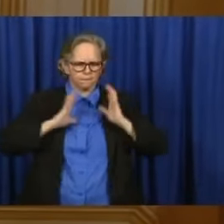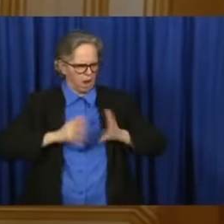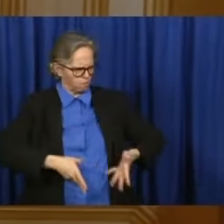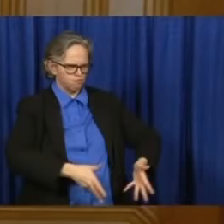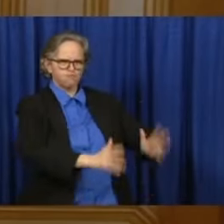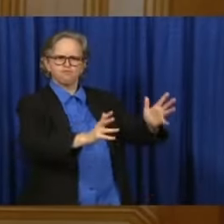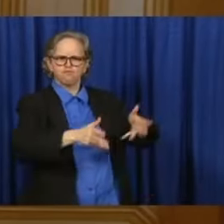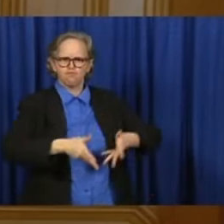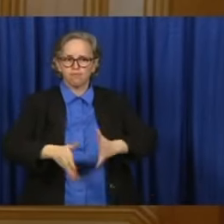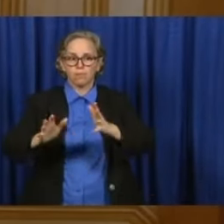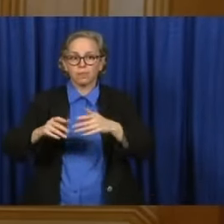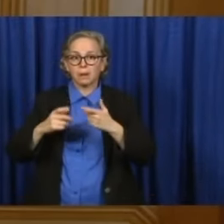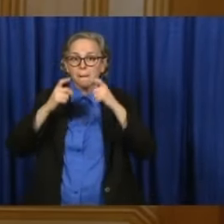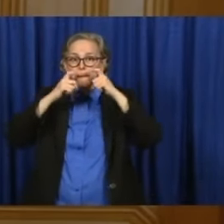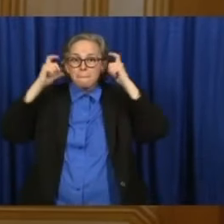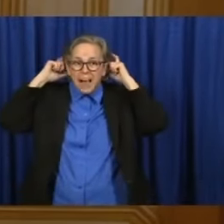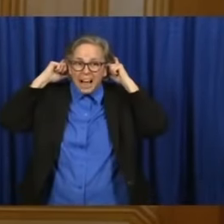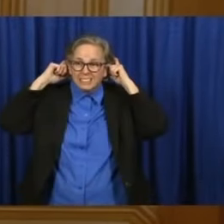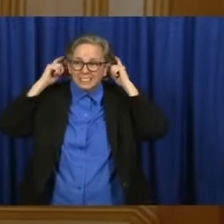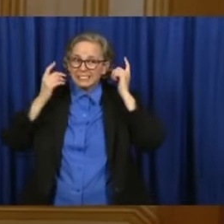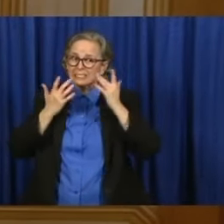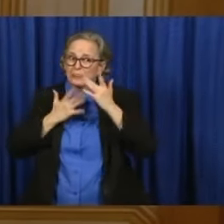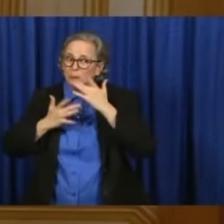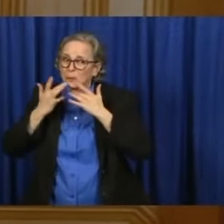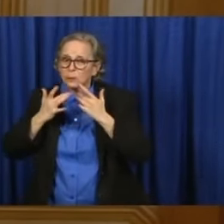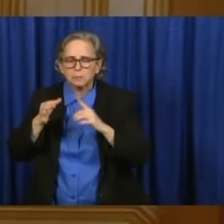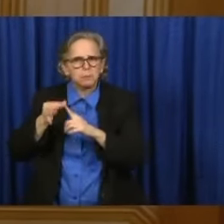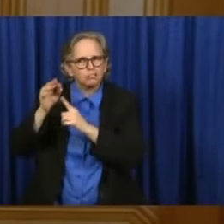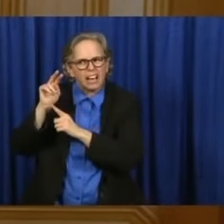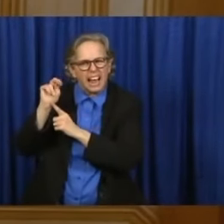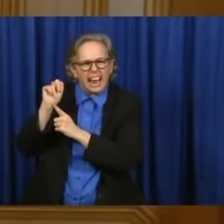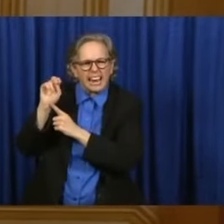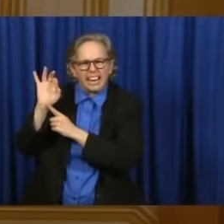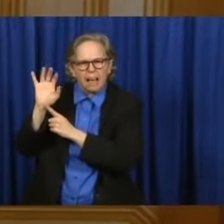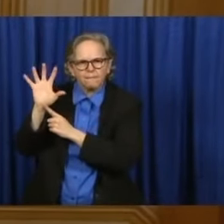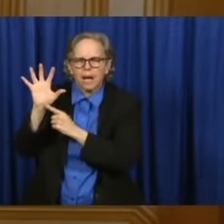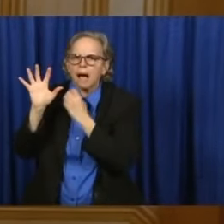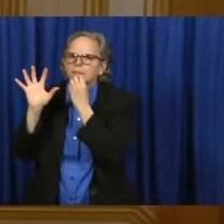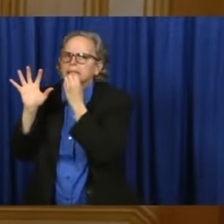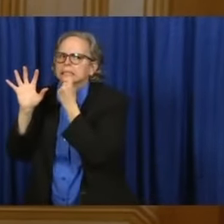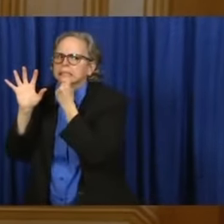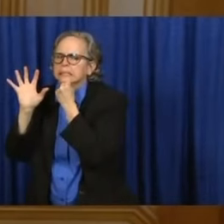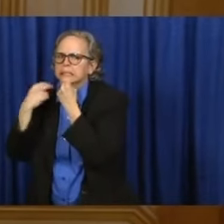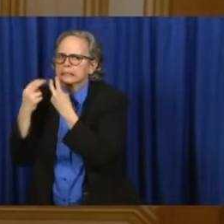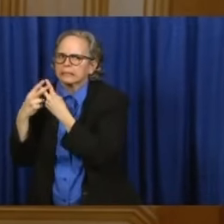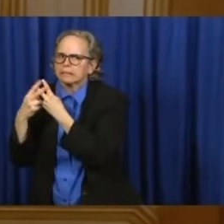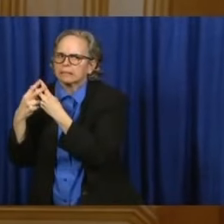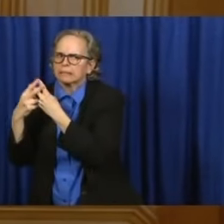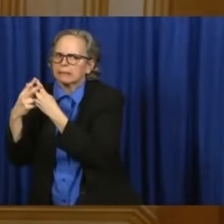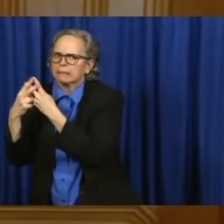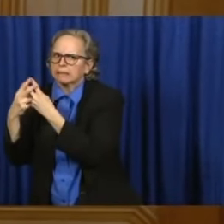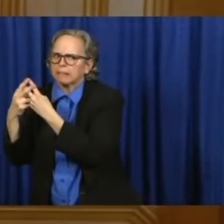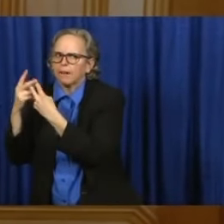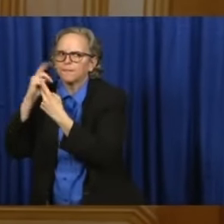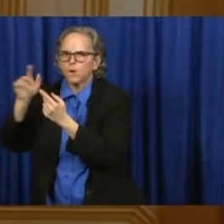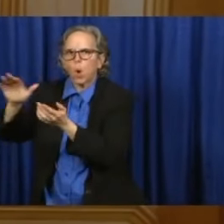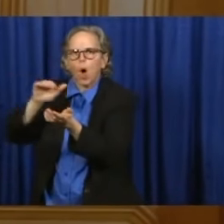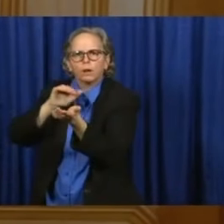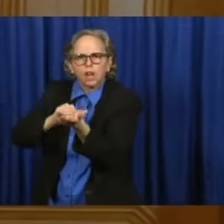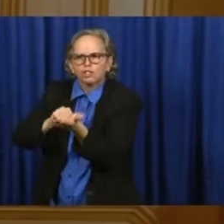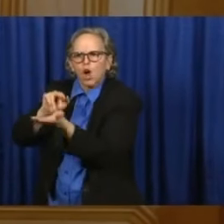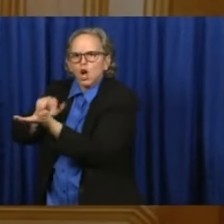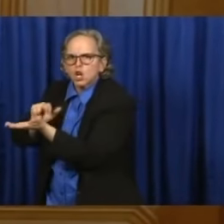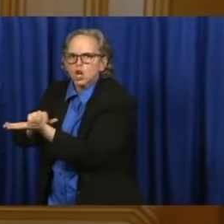as you know, on the N95 masks. These are the masks that health professionals need to be